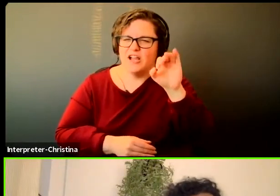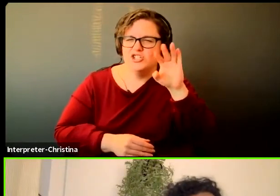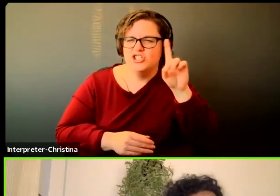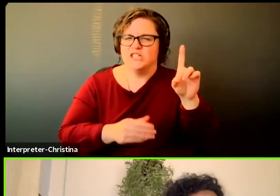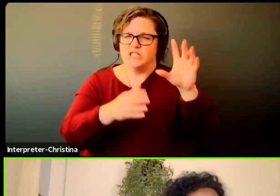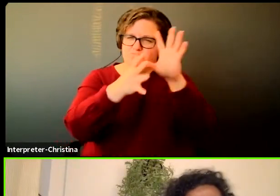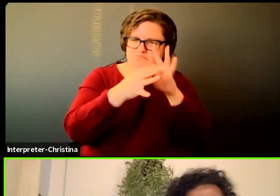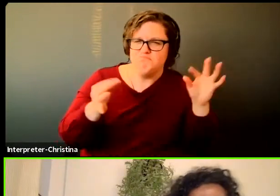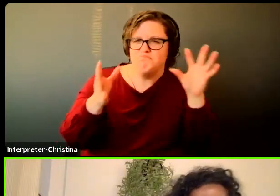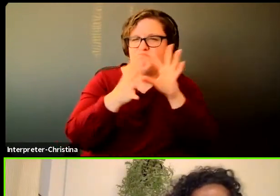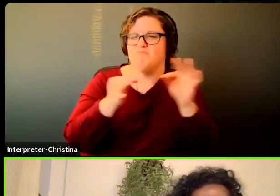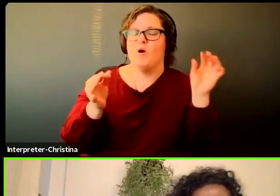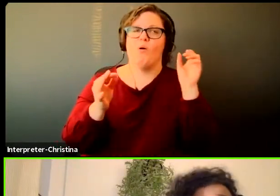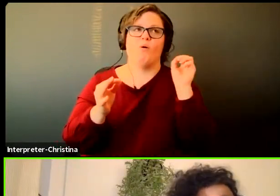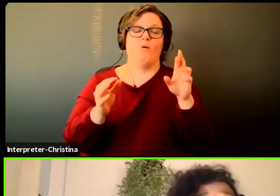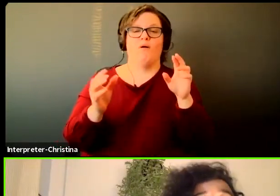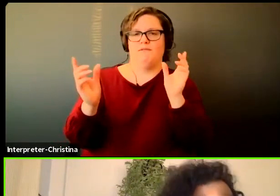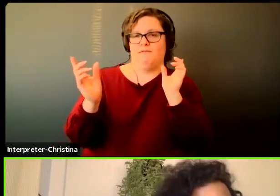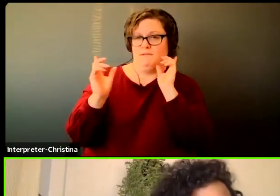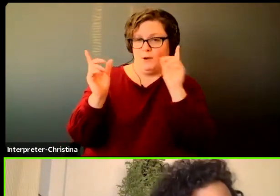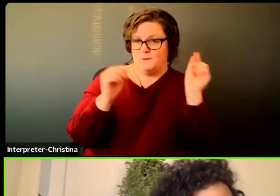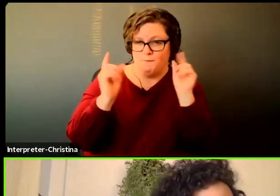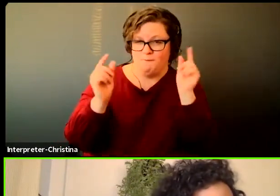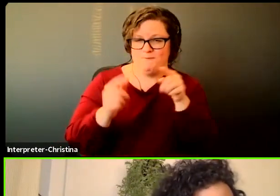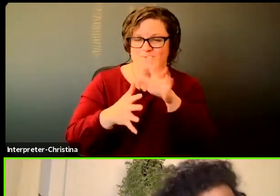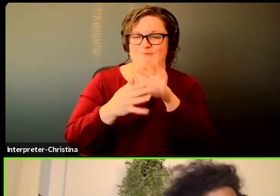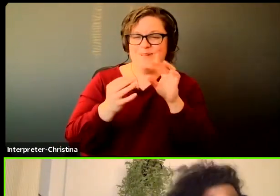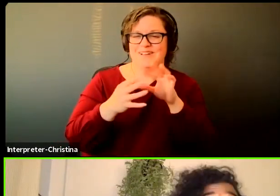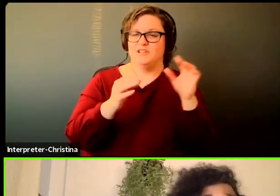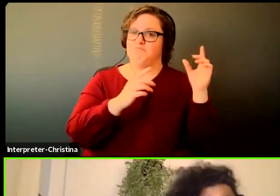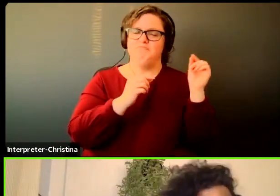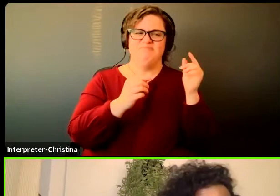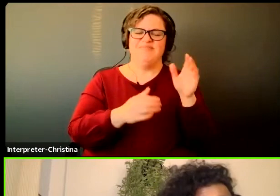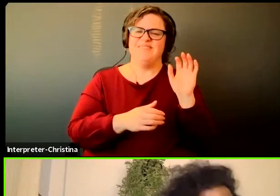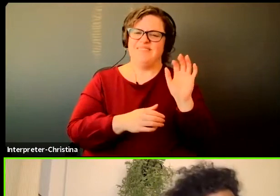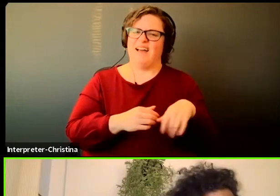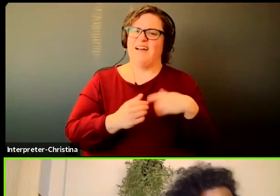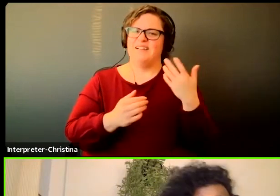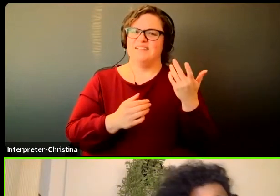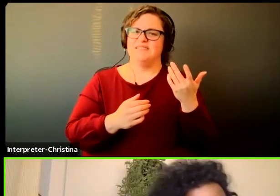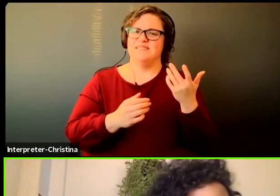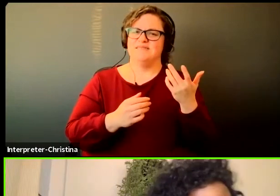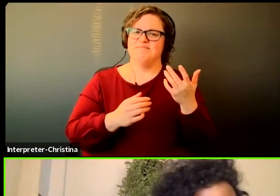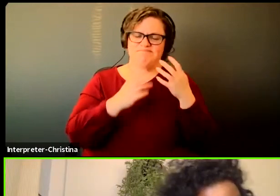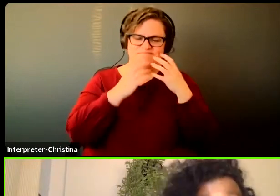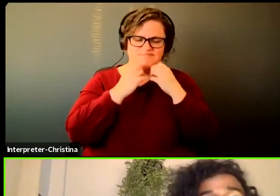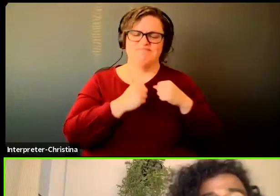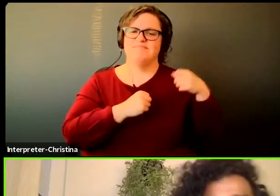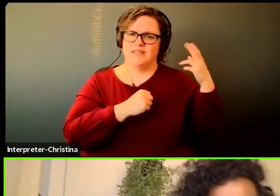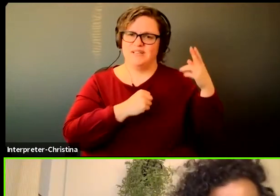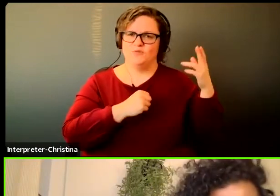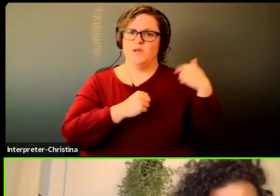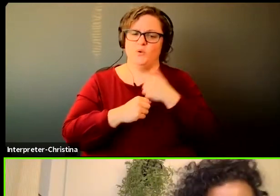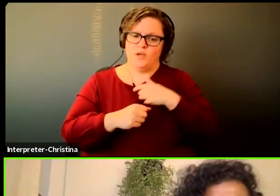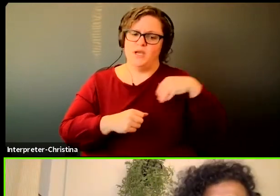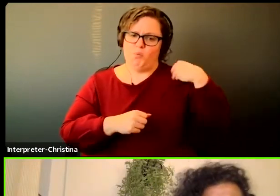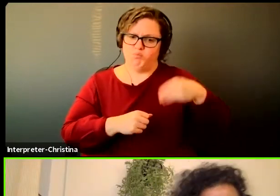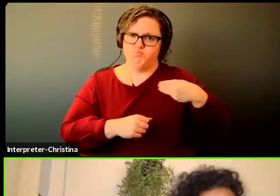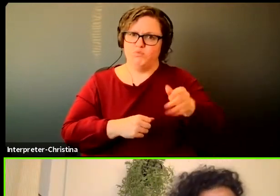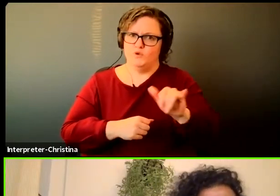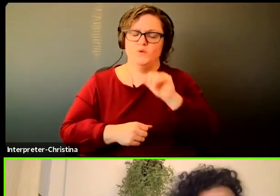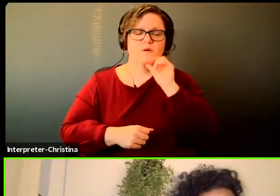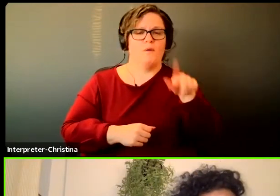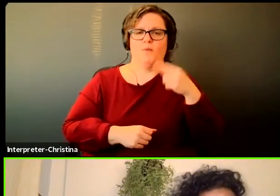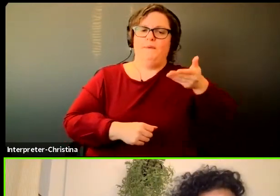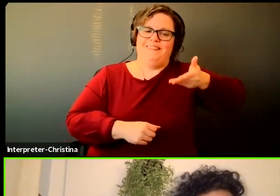Like, and that's also part of the archives. And that also gets passed from generation to generation. So